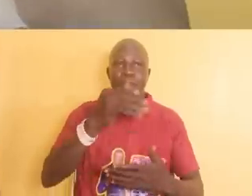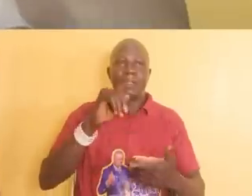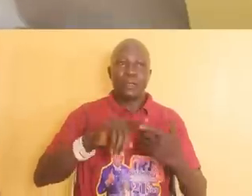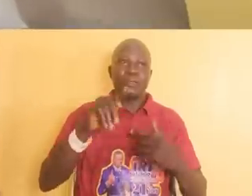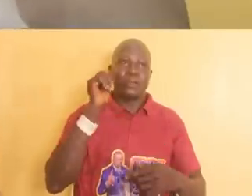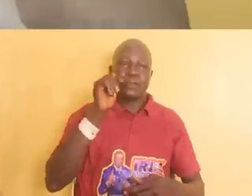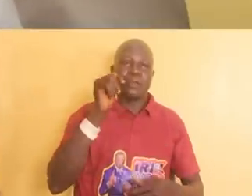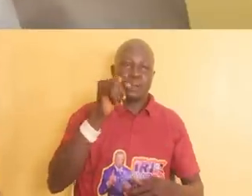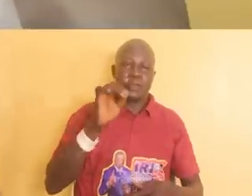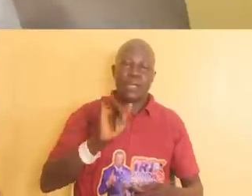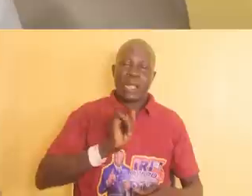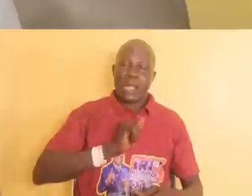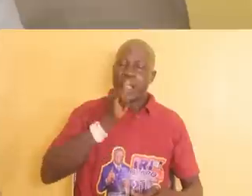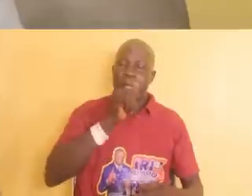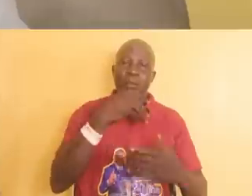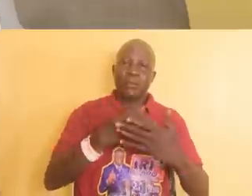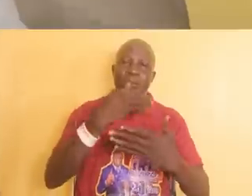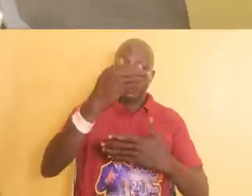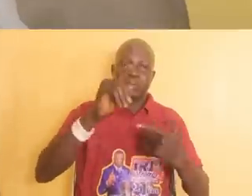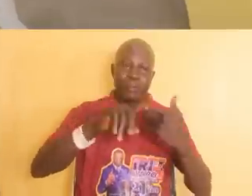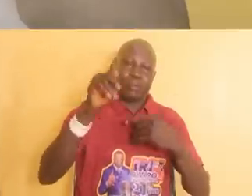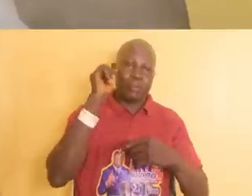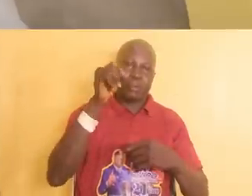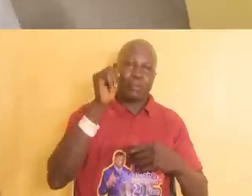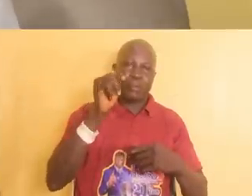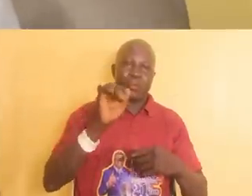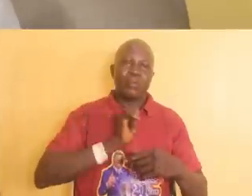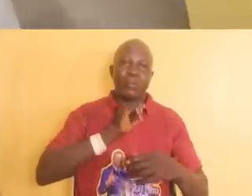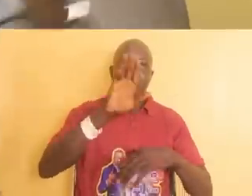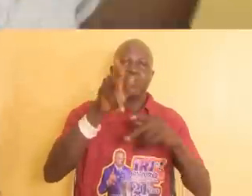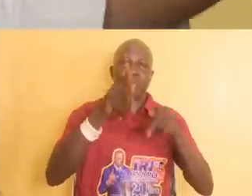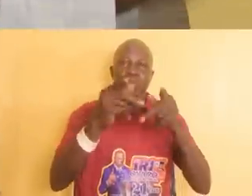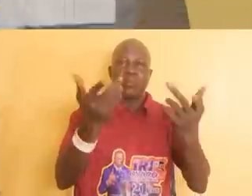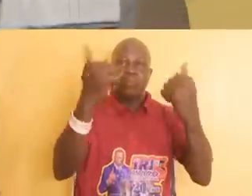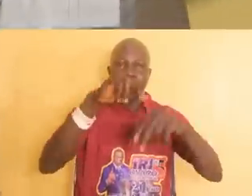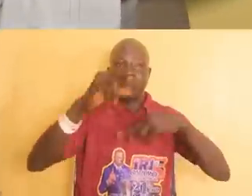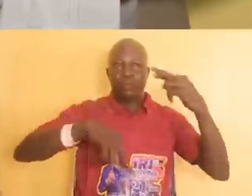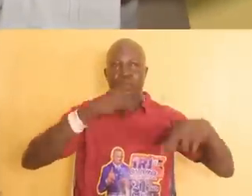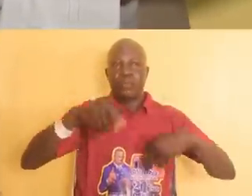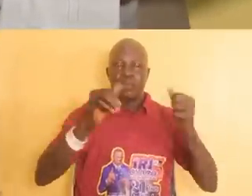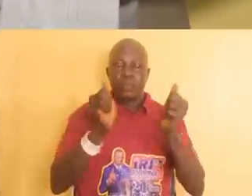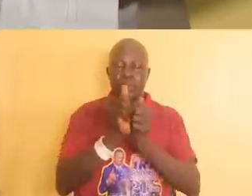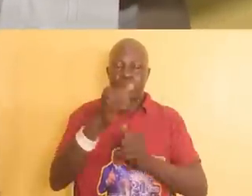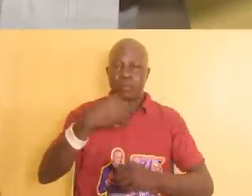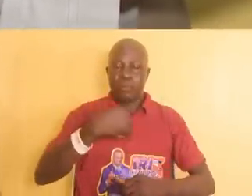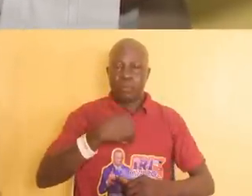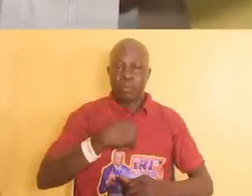emi le ri kan emi le ri kan e wa ba mi